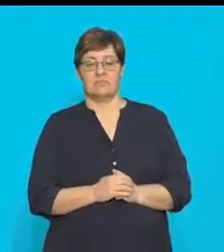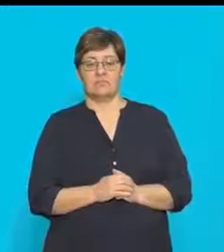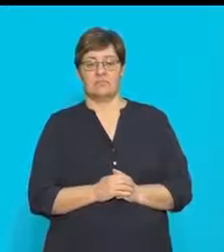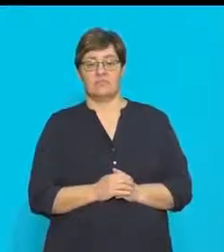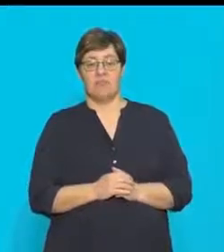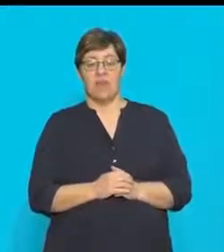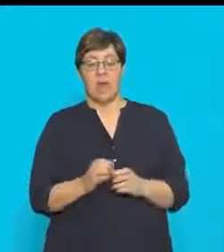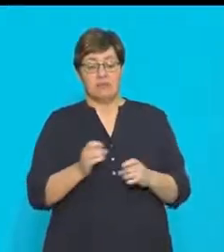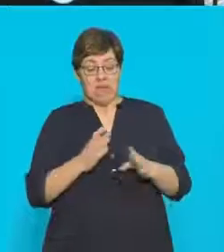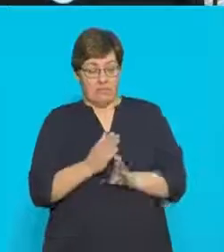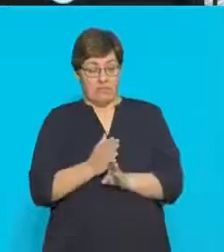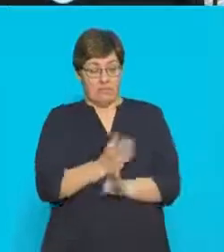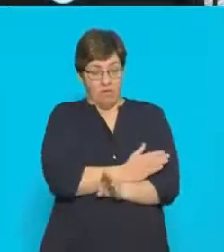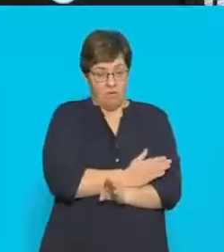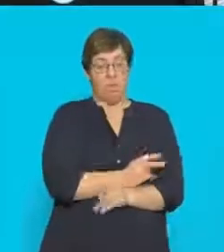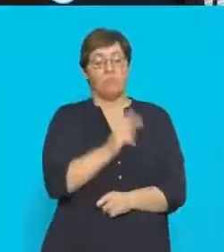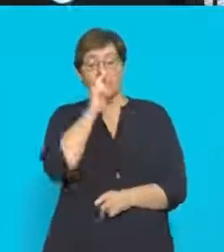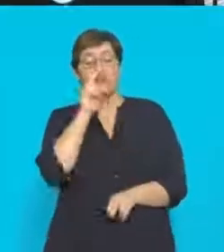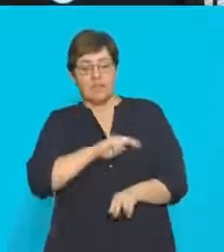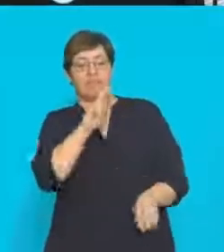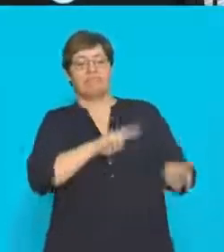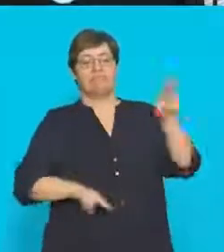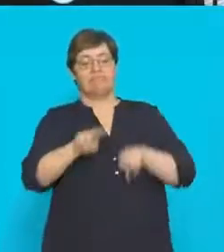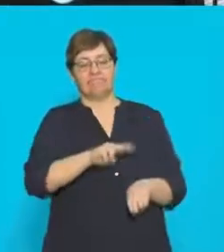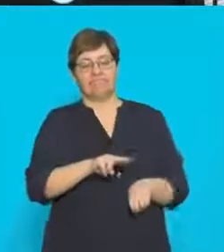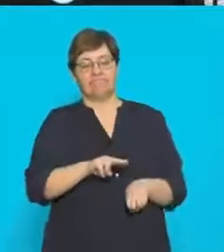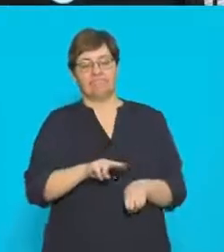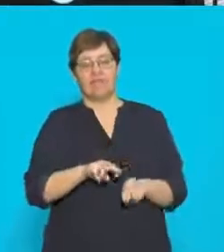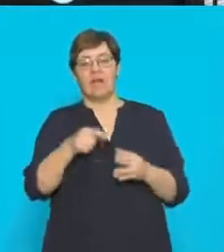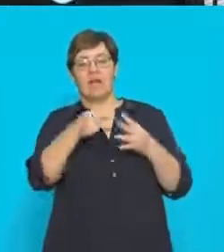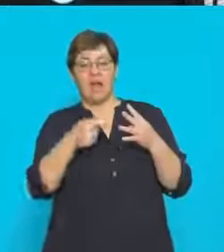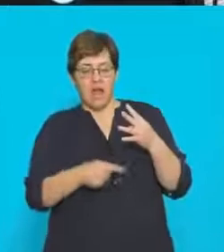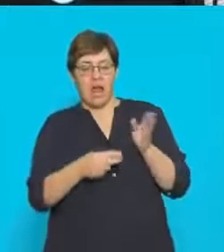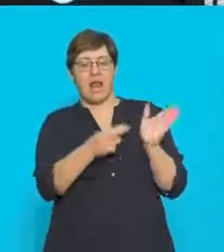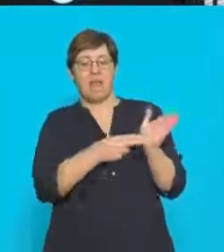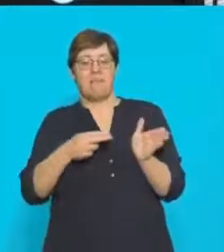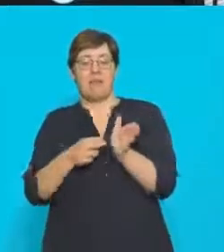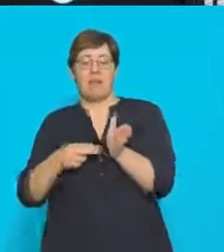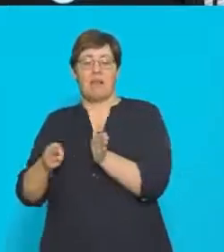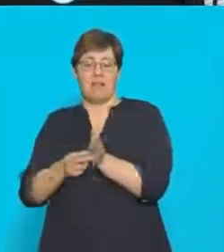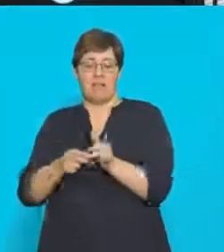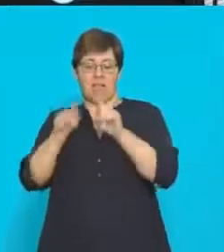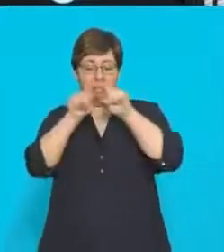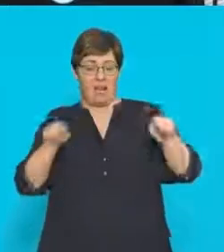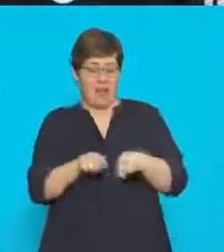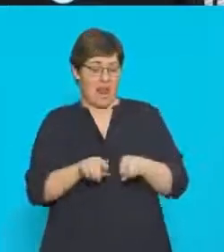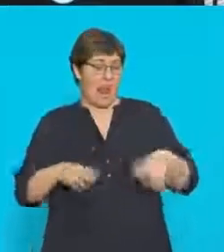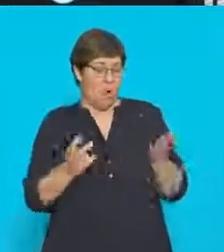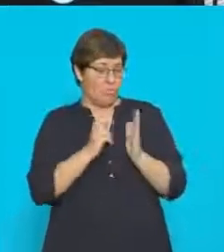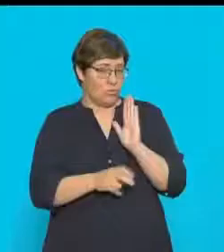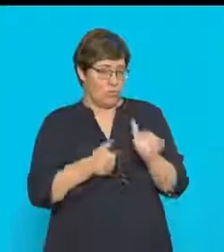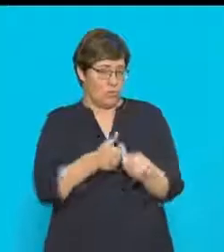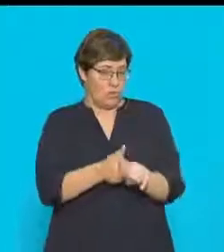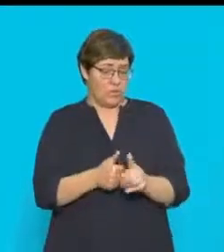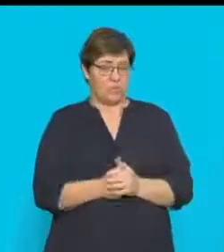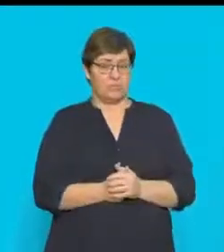Before we begin, we need to revise some of the conventions of labeling a triangle. So let's go back to the board.